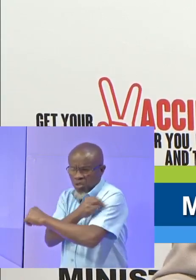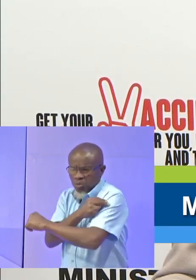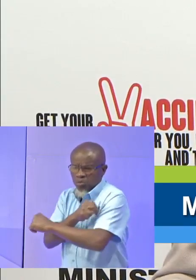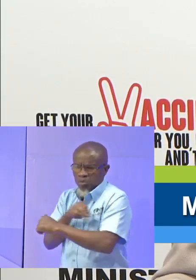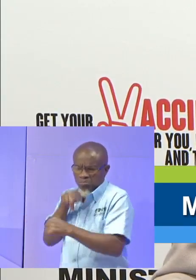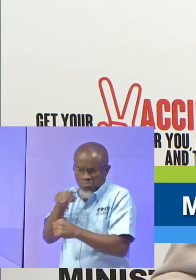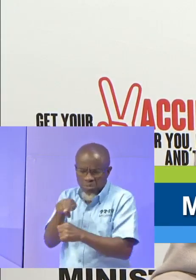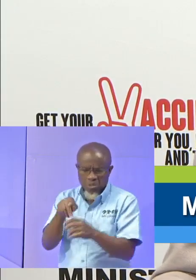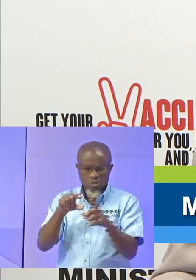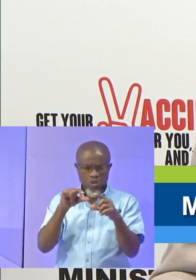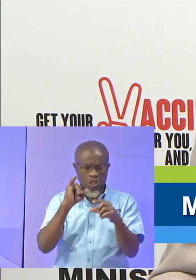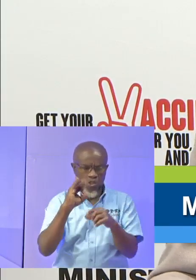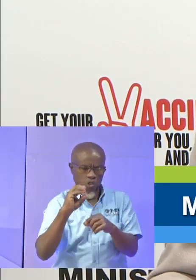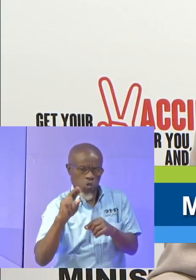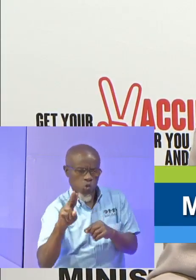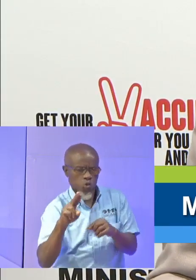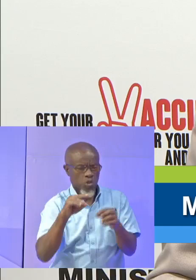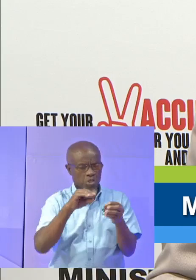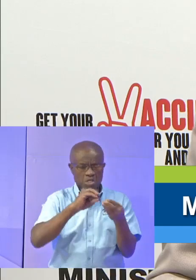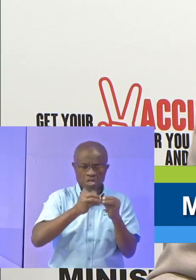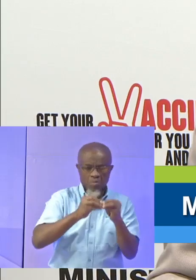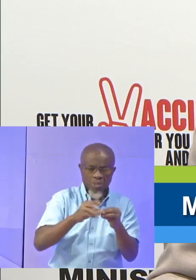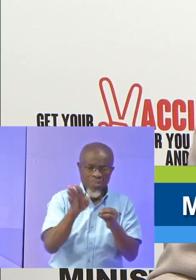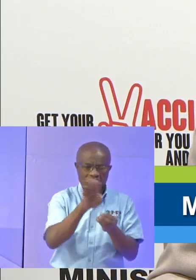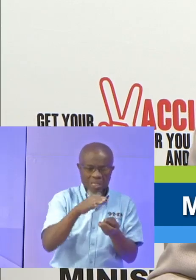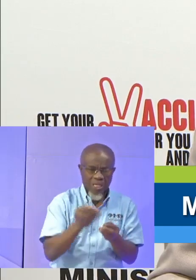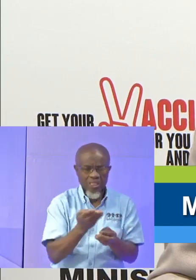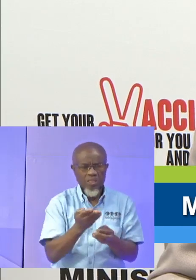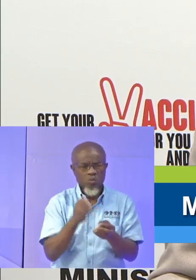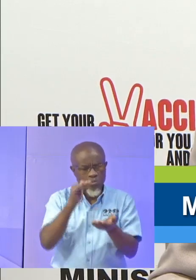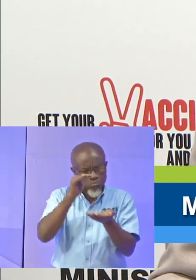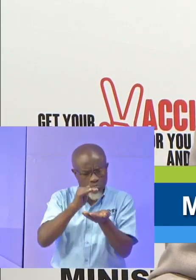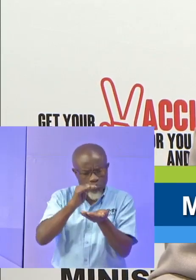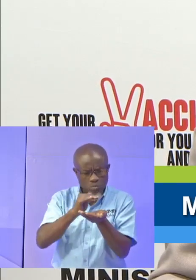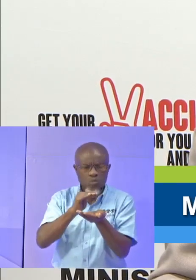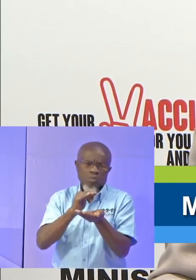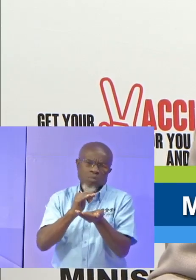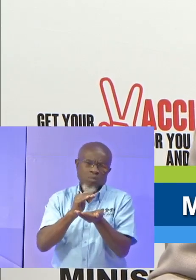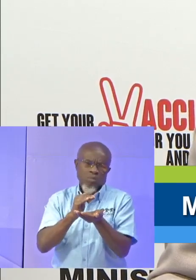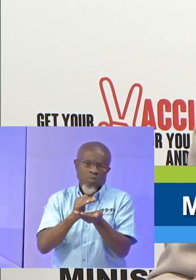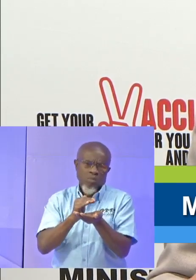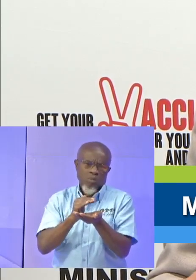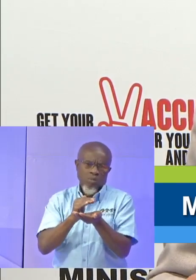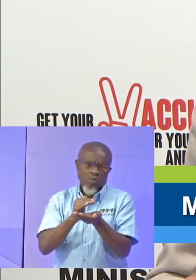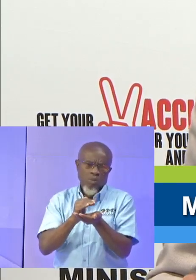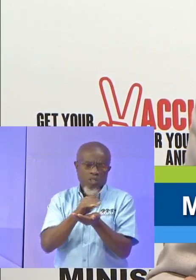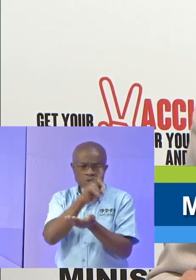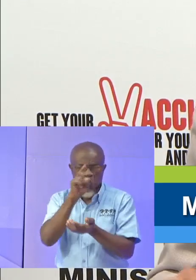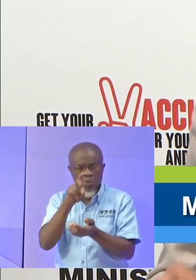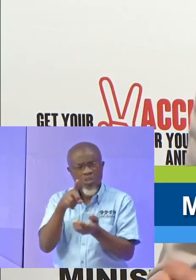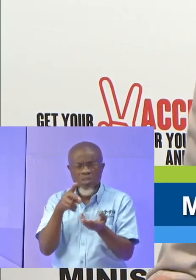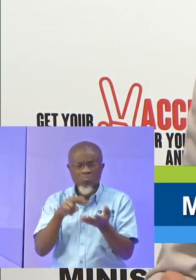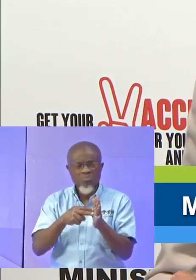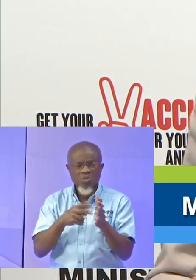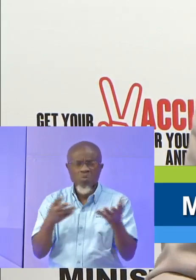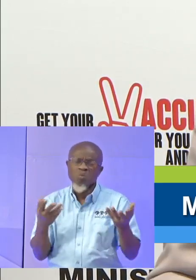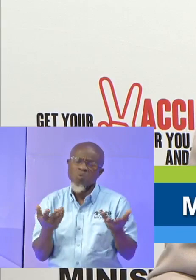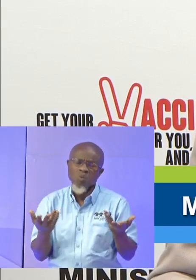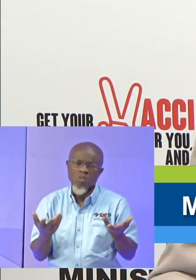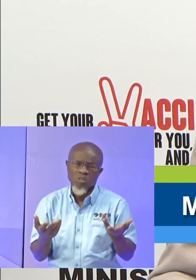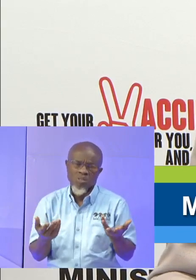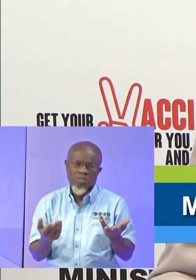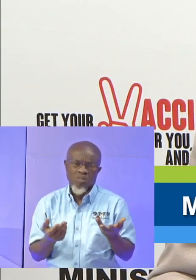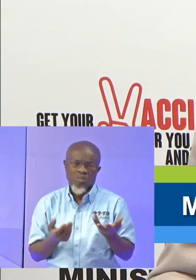dying. So the message is, Alicia, and you have really raised a nice topic for discussion.